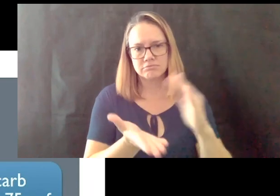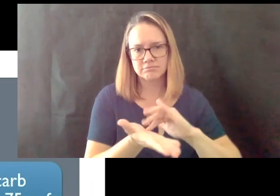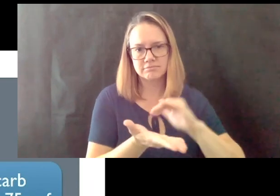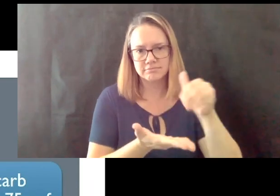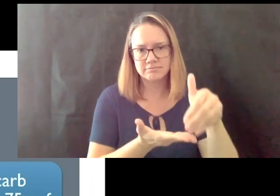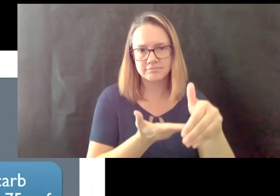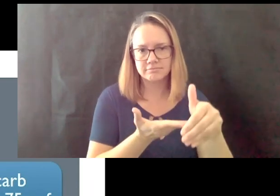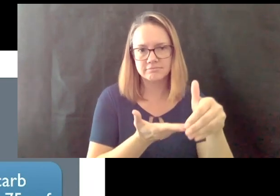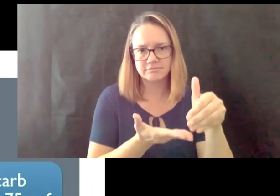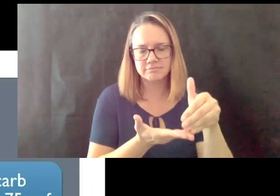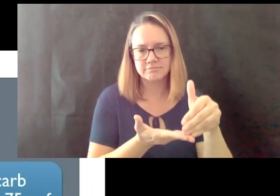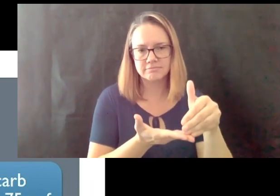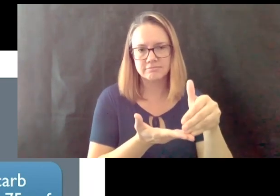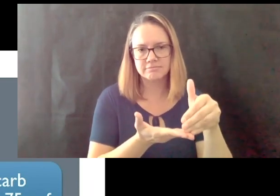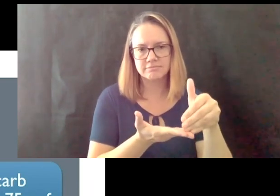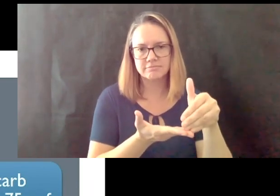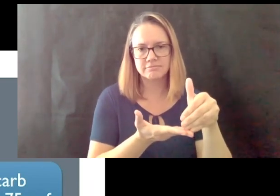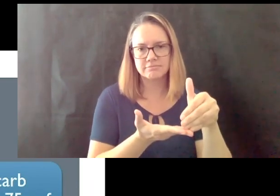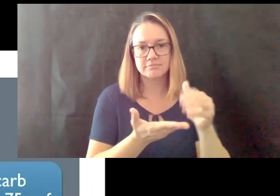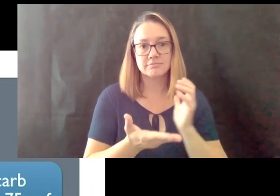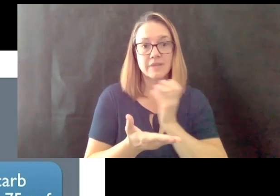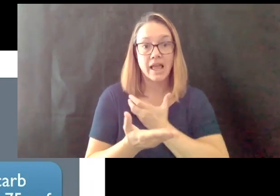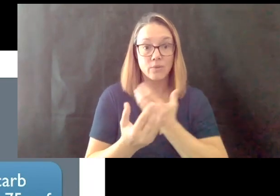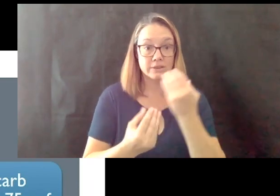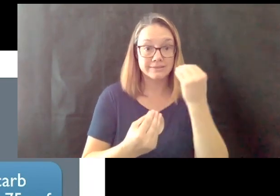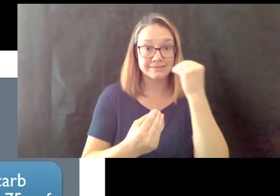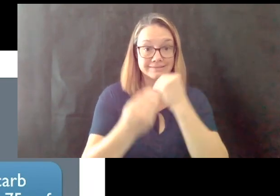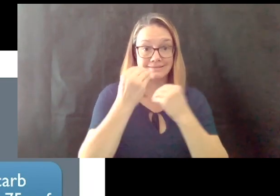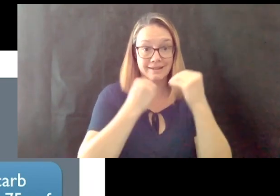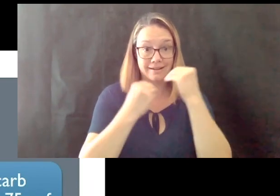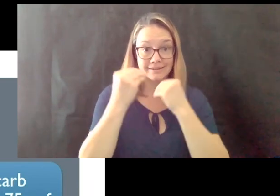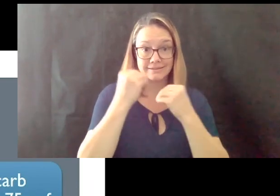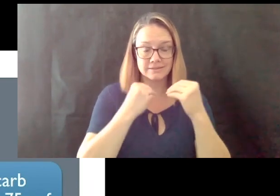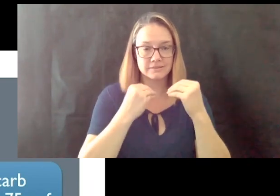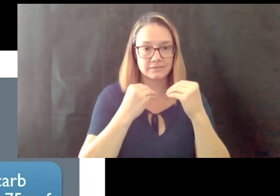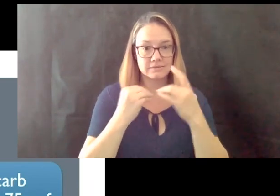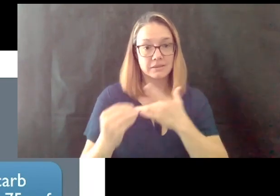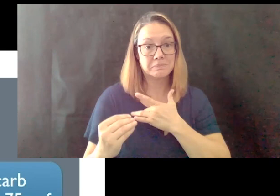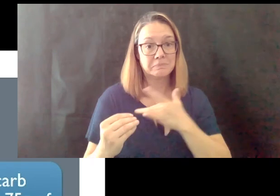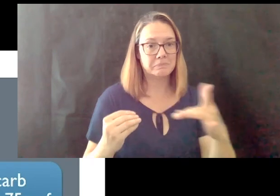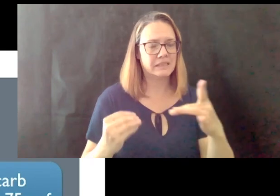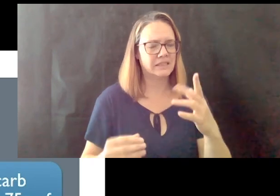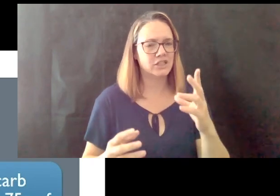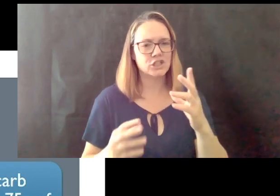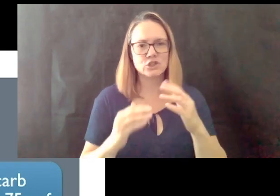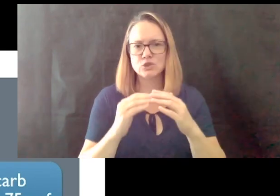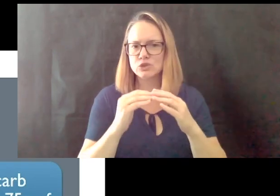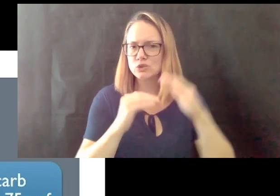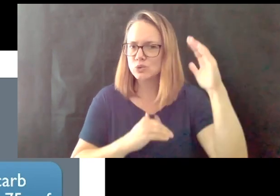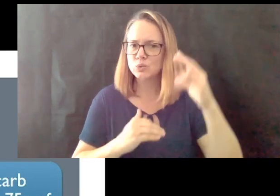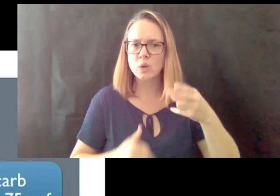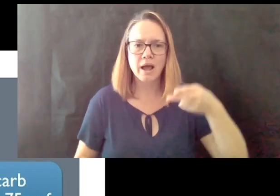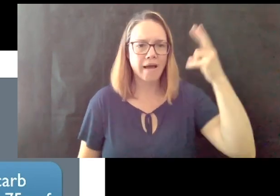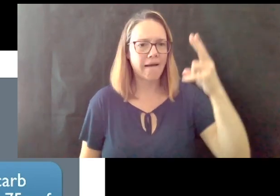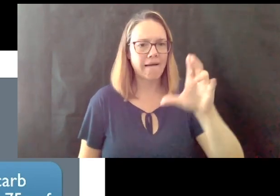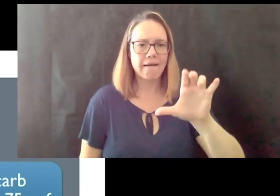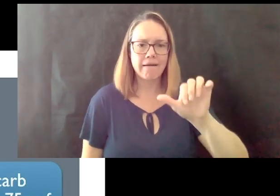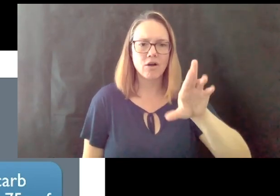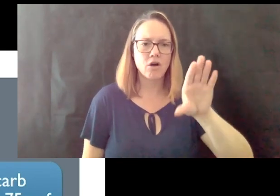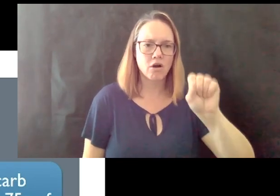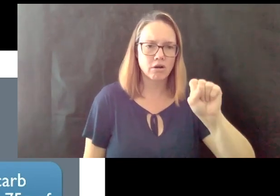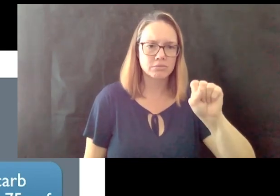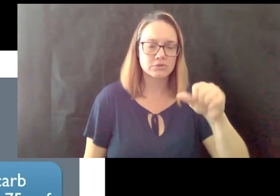suggested amount? Our diets are typically way, way, way too high